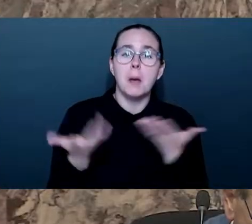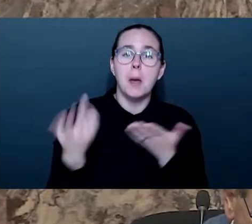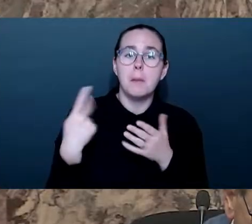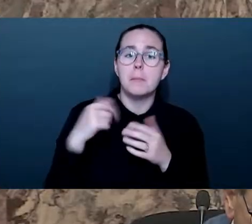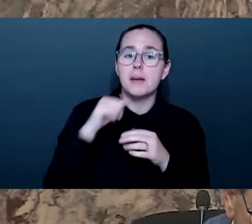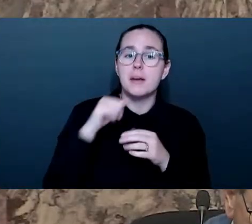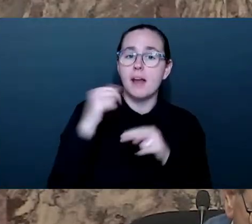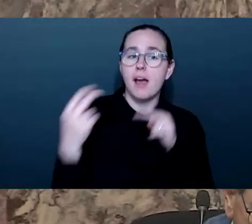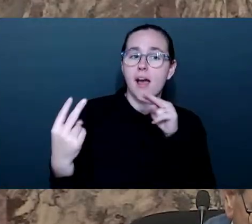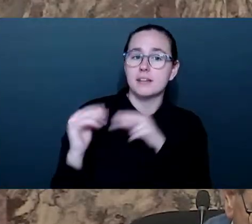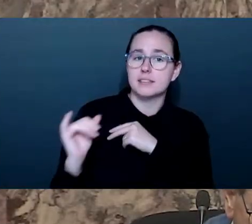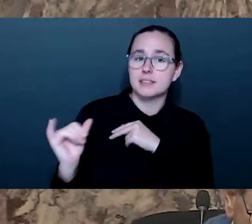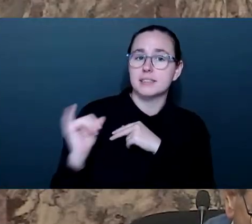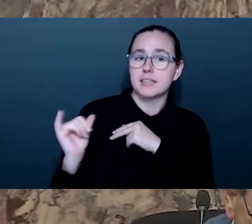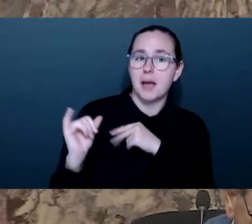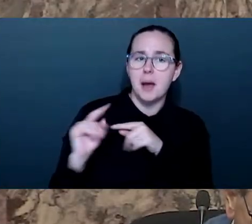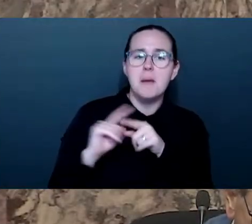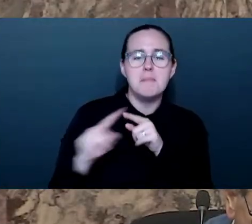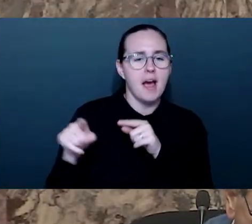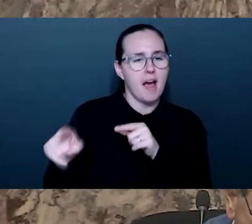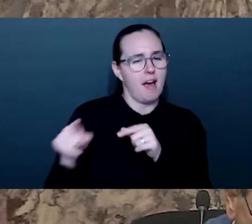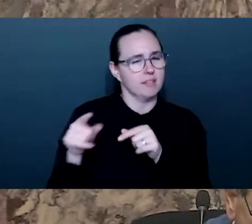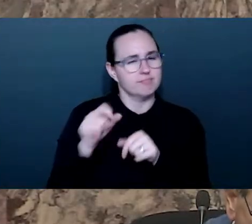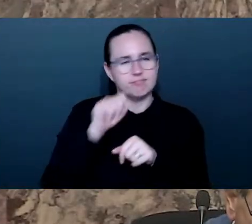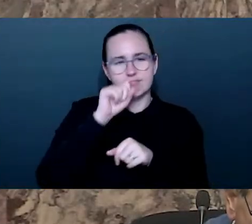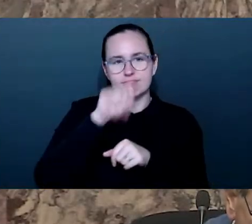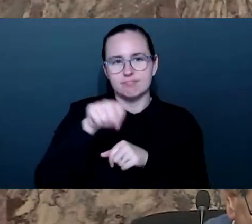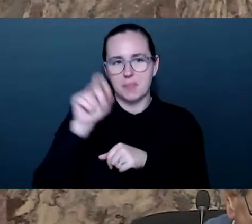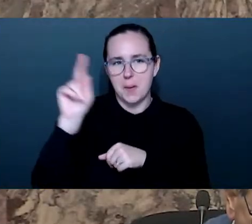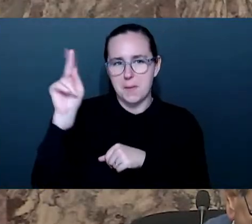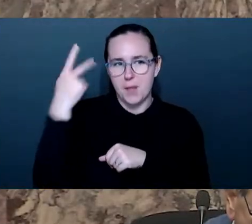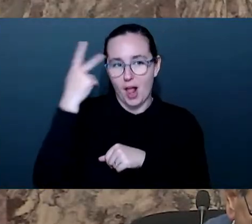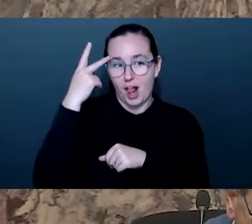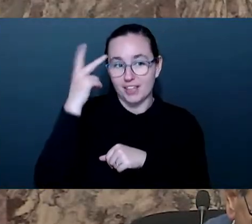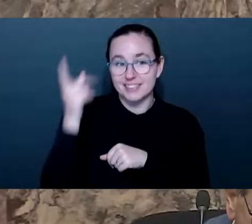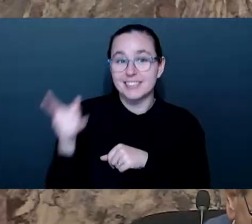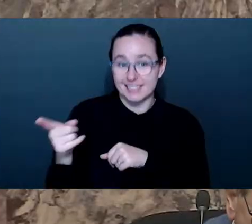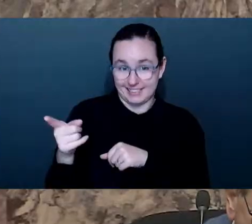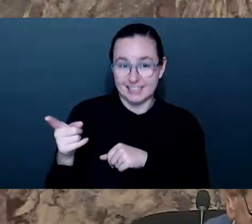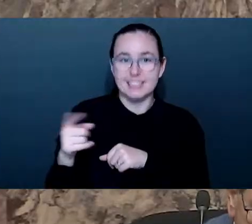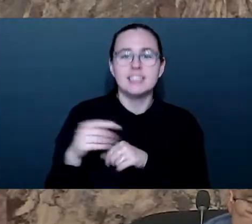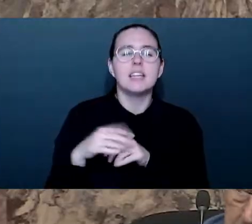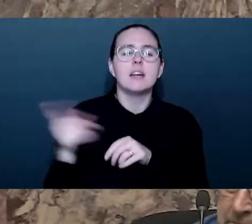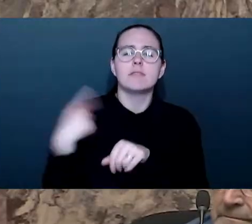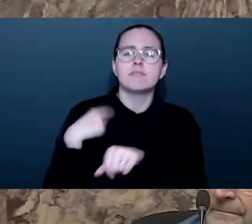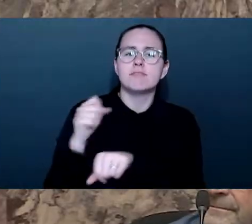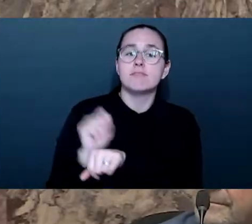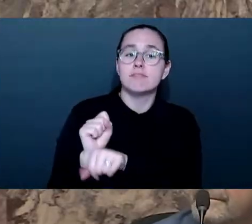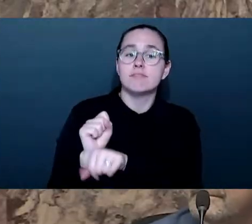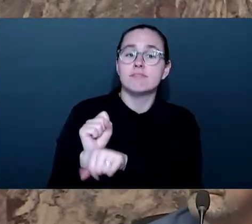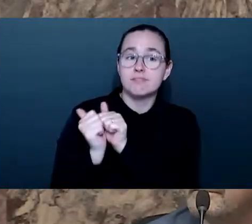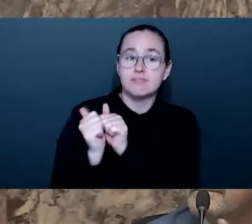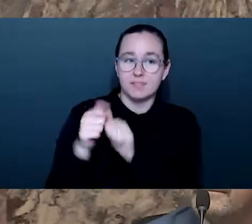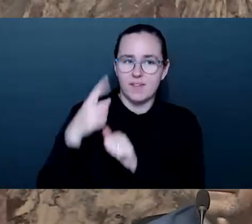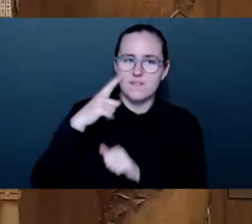doing, and the council on behalf of everybody in the Comox Valley. Please make her feel very welcome.